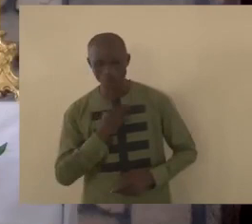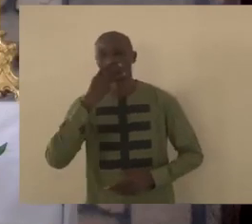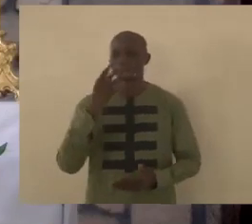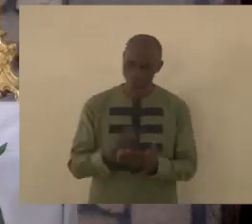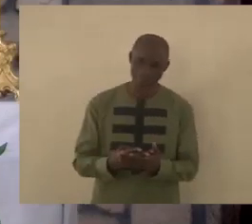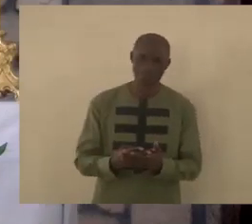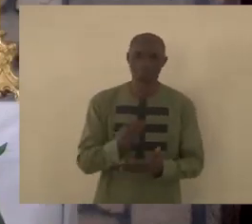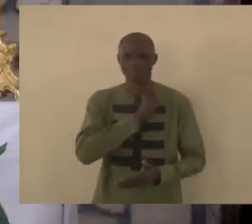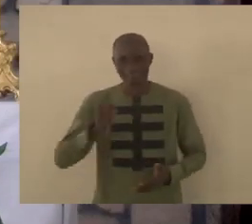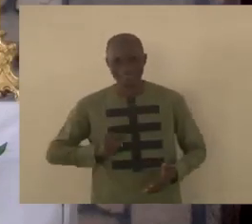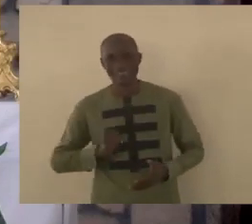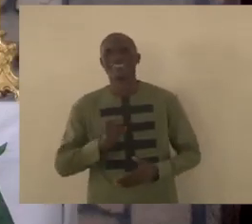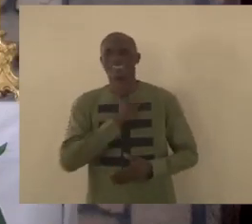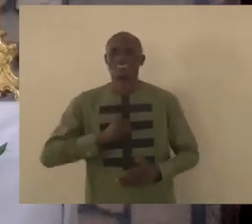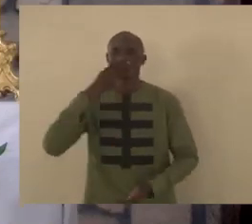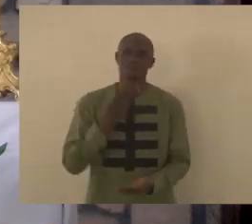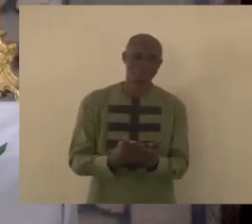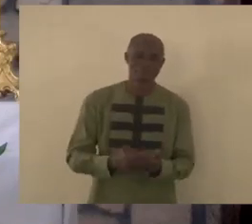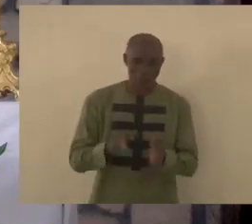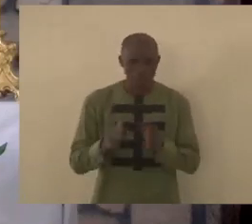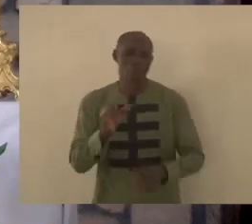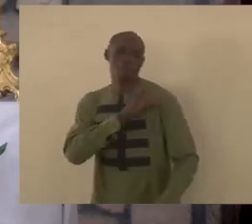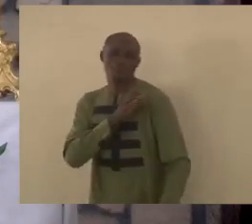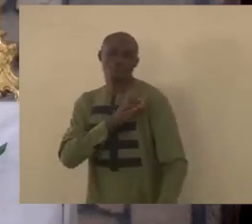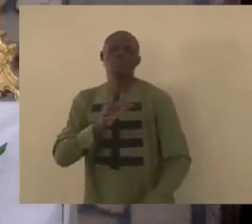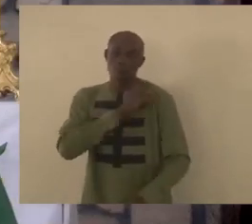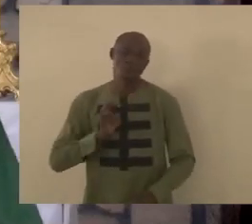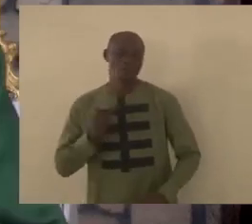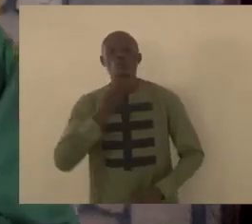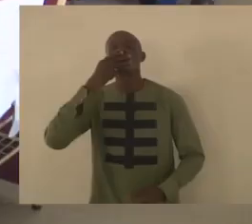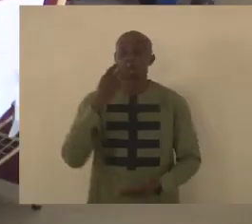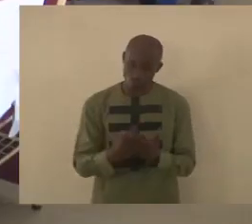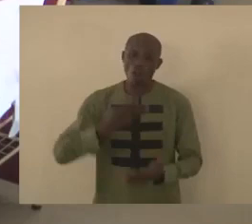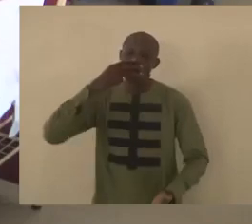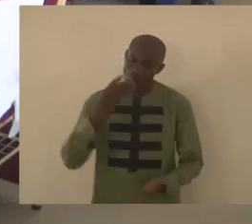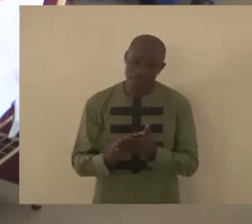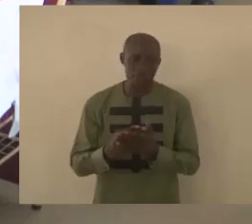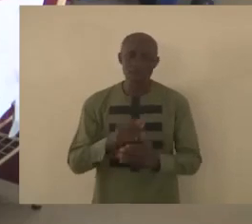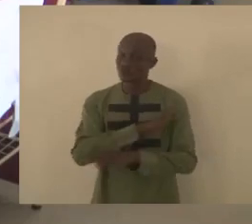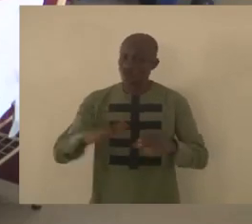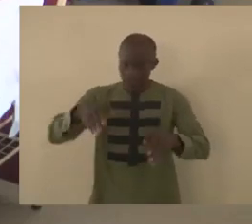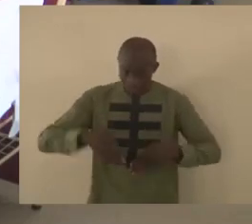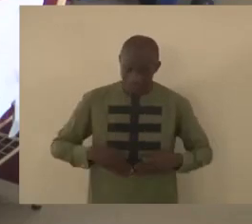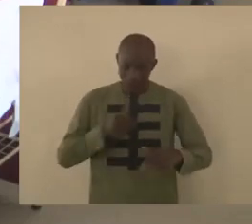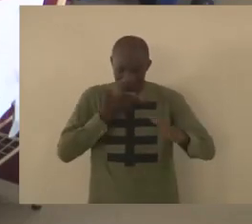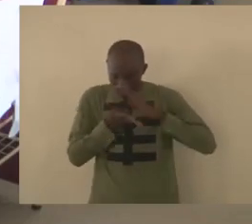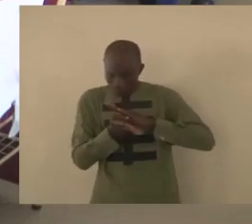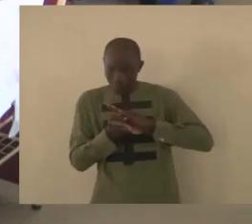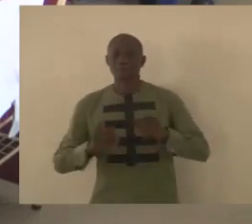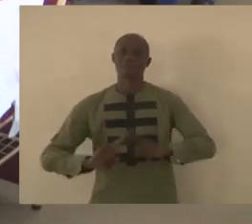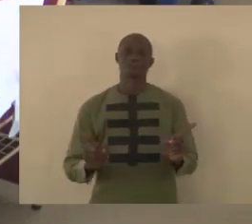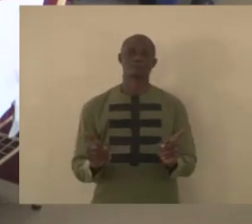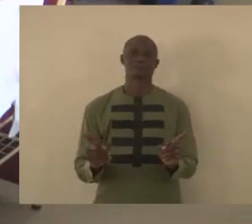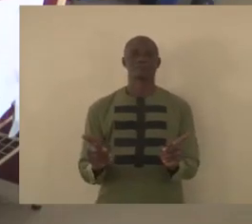Govern us well, if you be senator, senator. If you be police, police well, well. No, they take